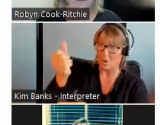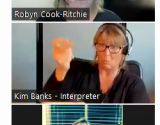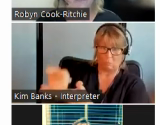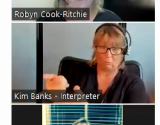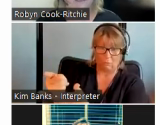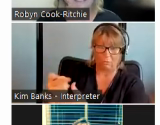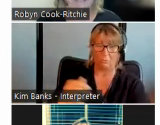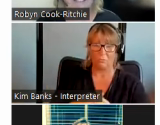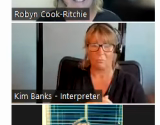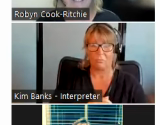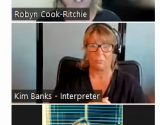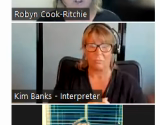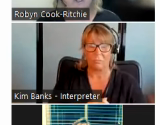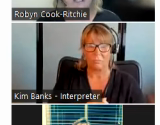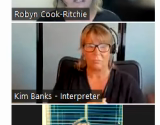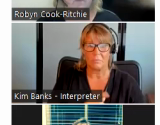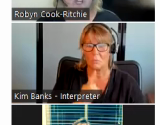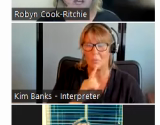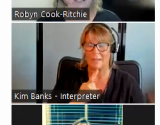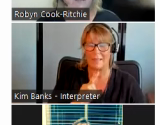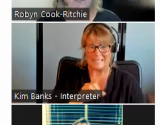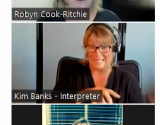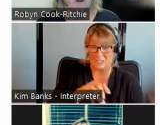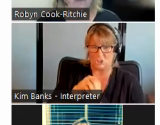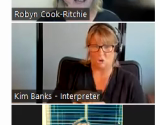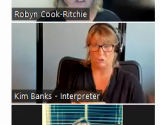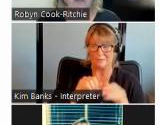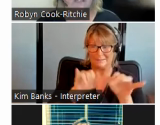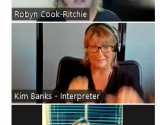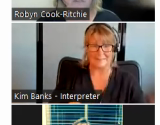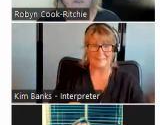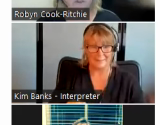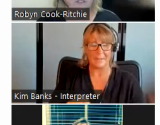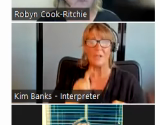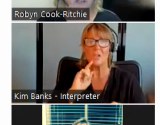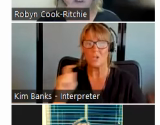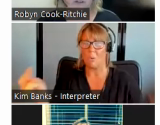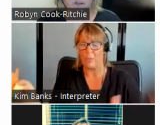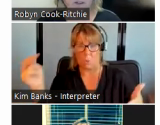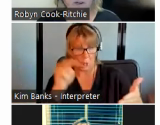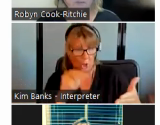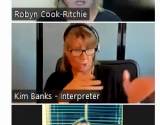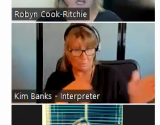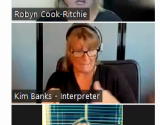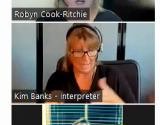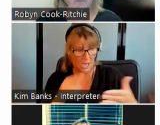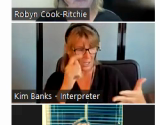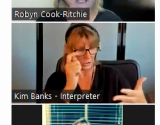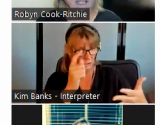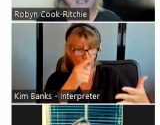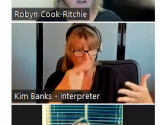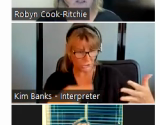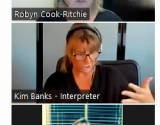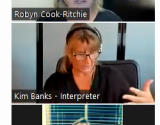So really what this is an internal system check to make sure all the elements of the service plan are in there.